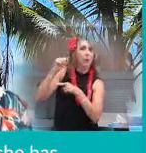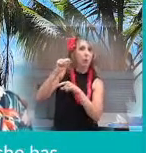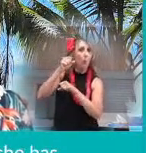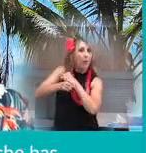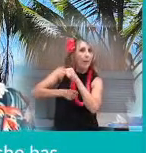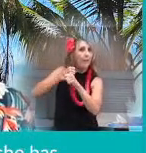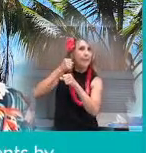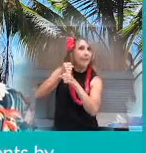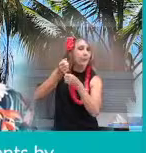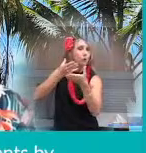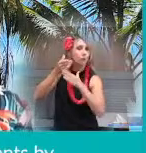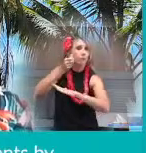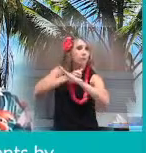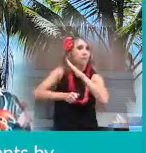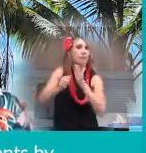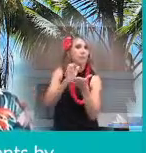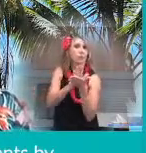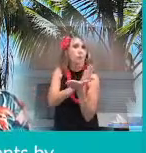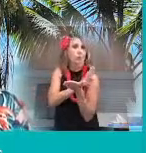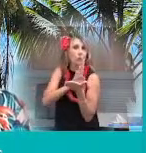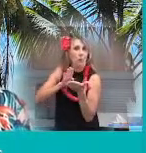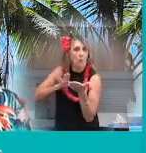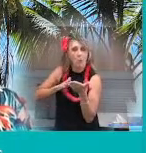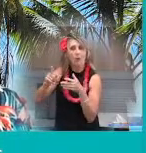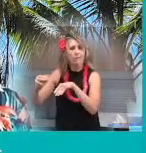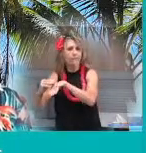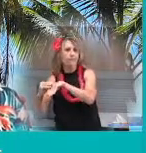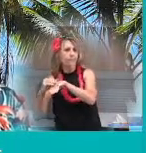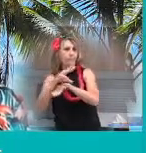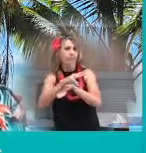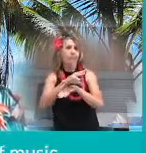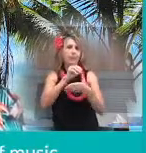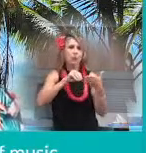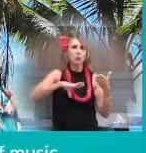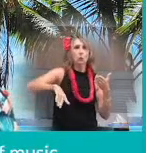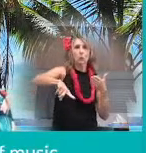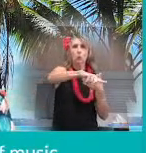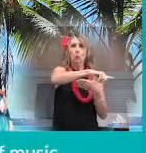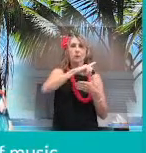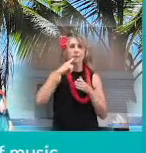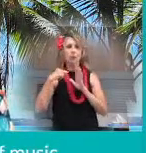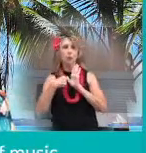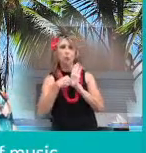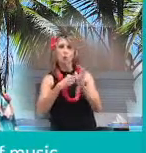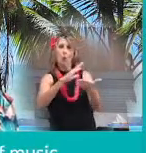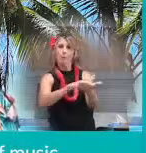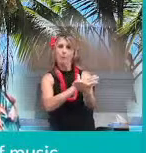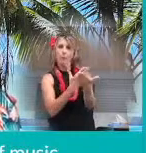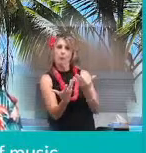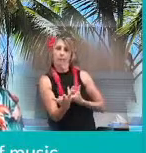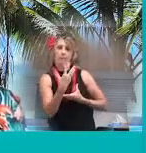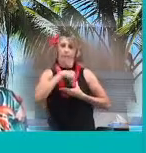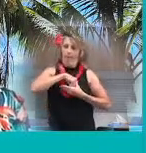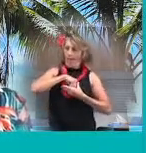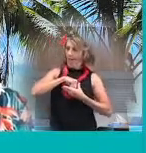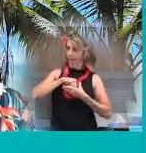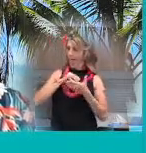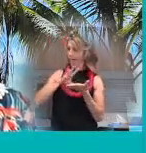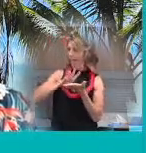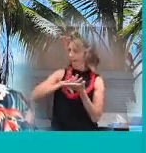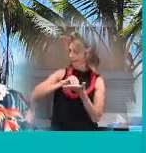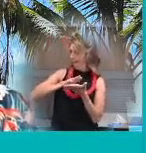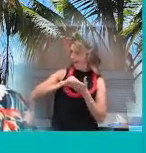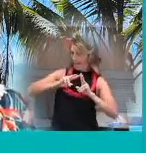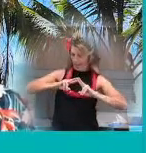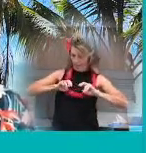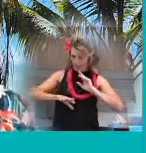Clair. She has made a difference to our students by using her musical talents to help others realize the gift of music in